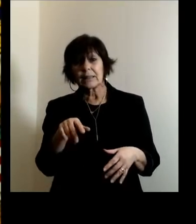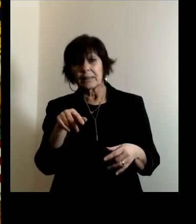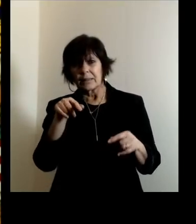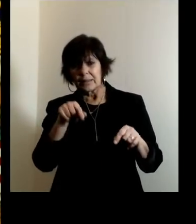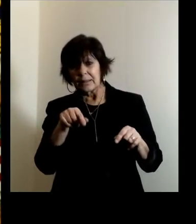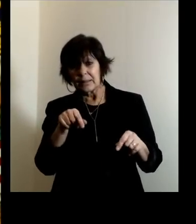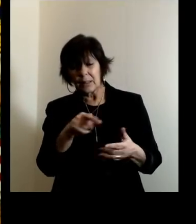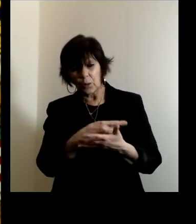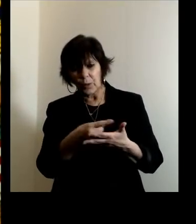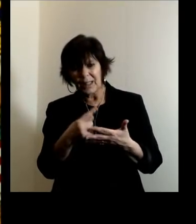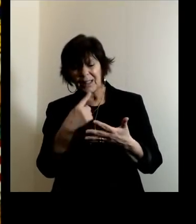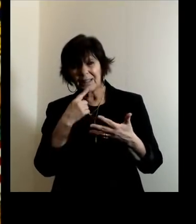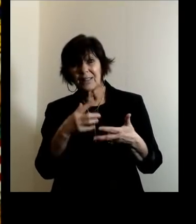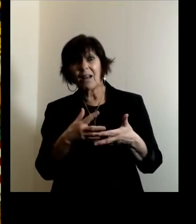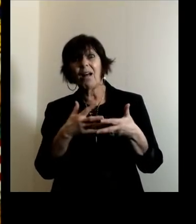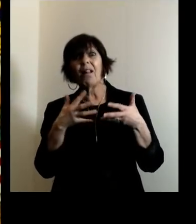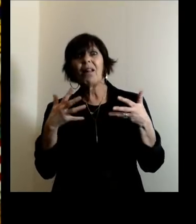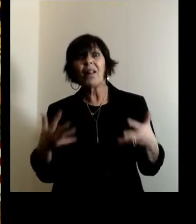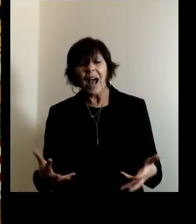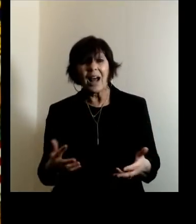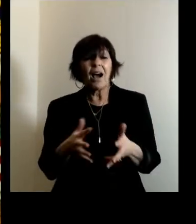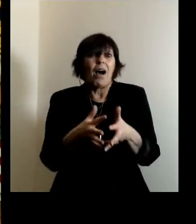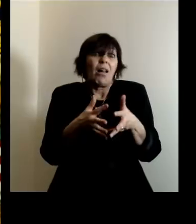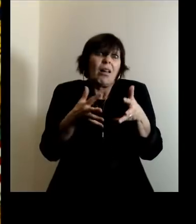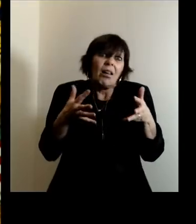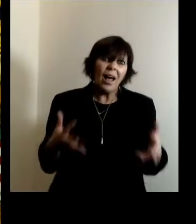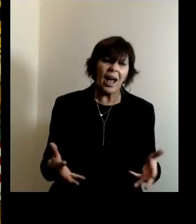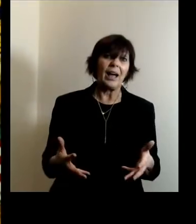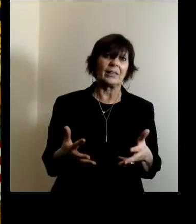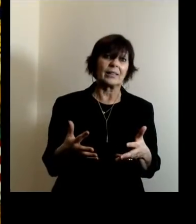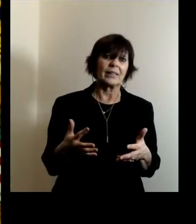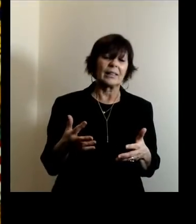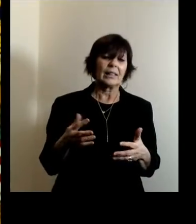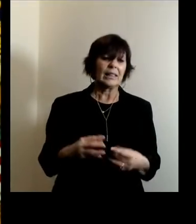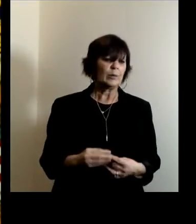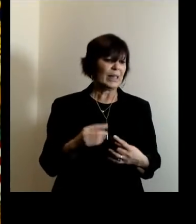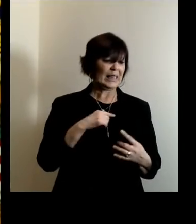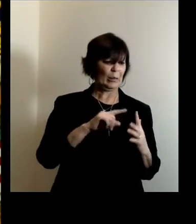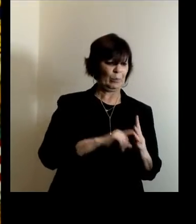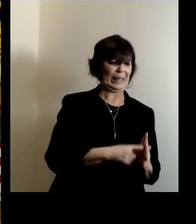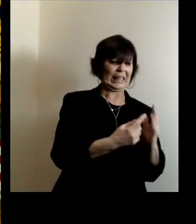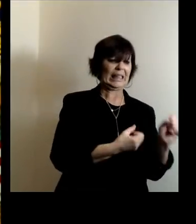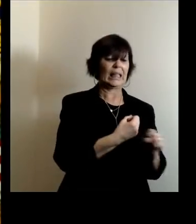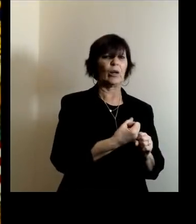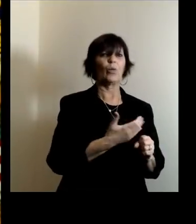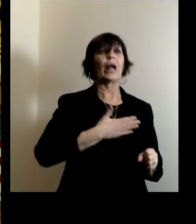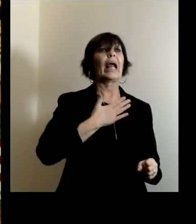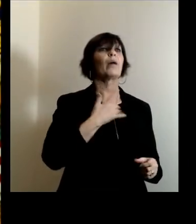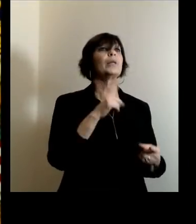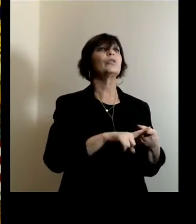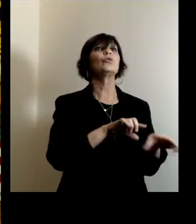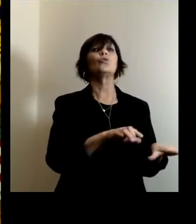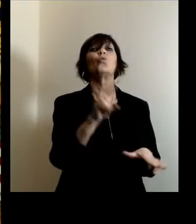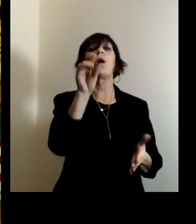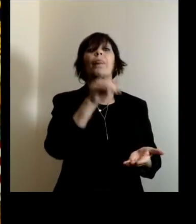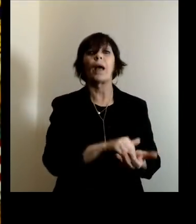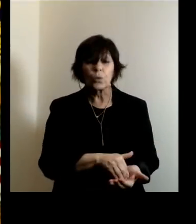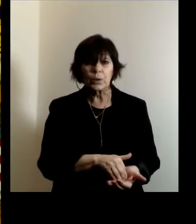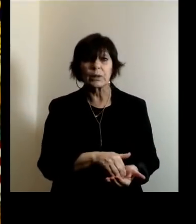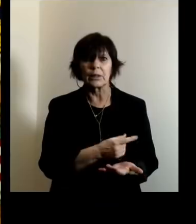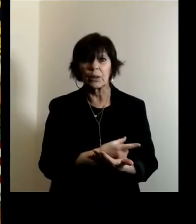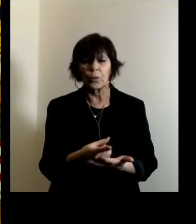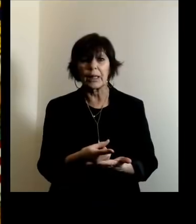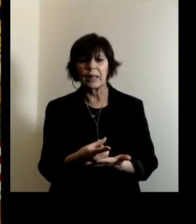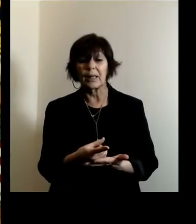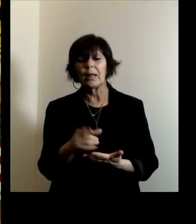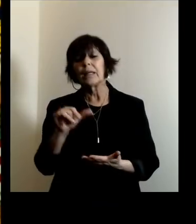County a week is a lot. I mean, that is a lot, especially considering earlier in the year when we were happy if we got 1,000 tests done in a week.